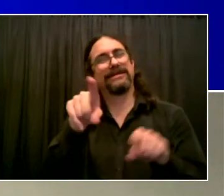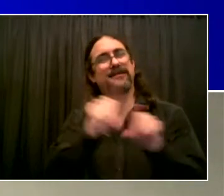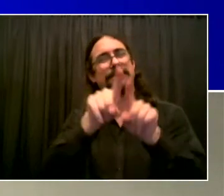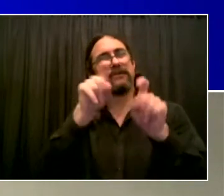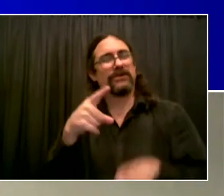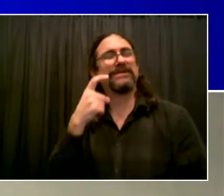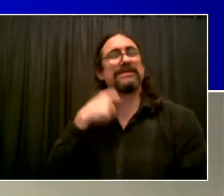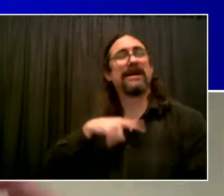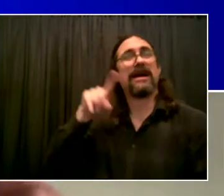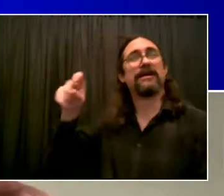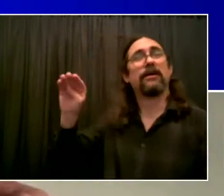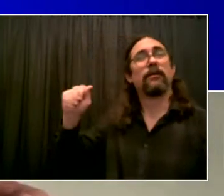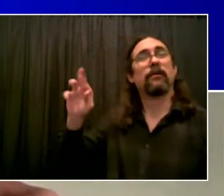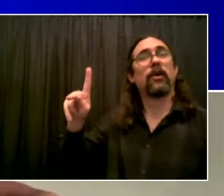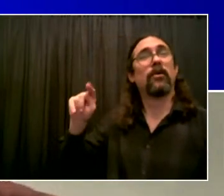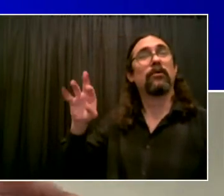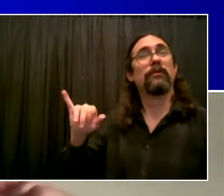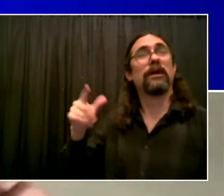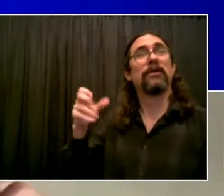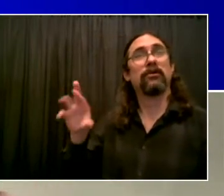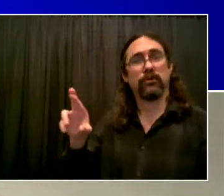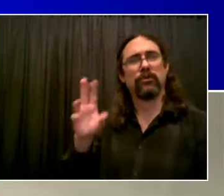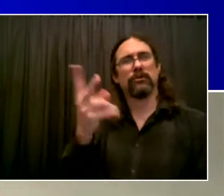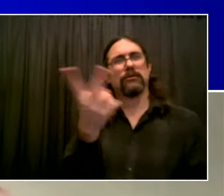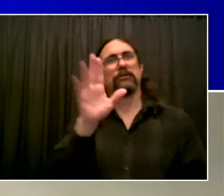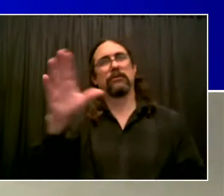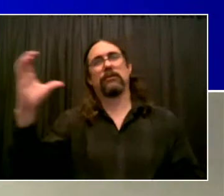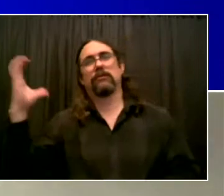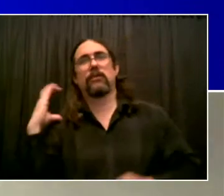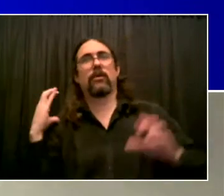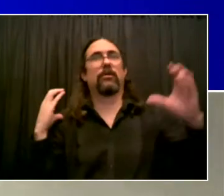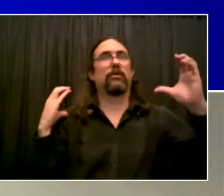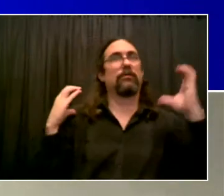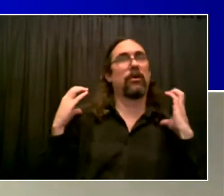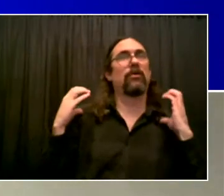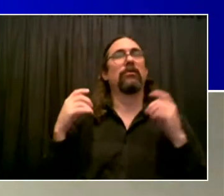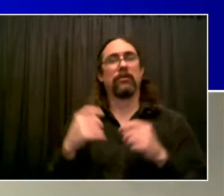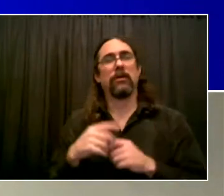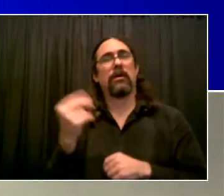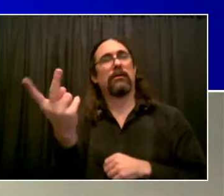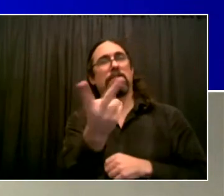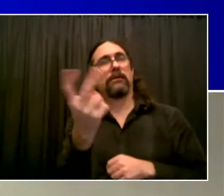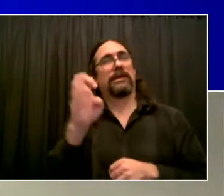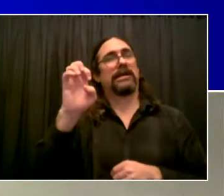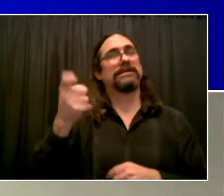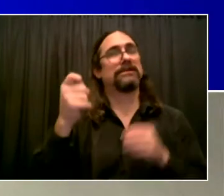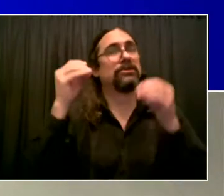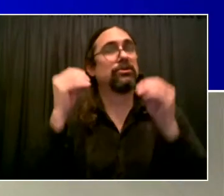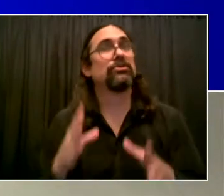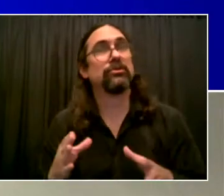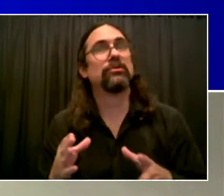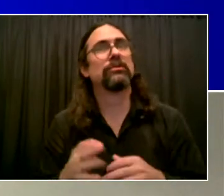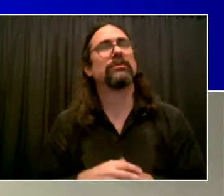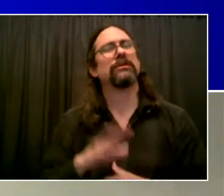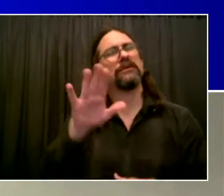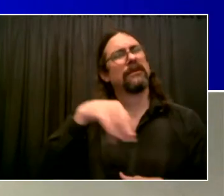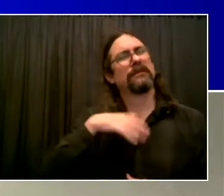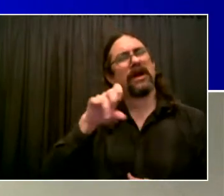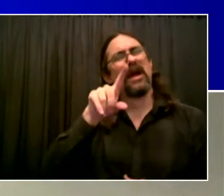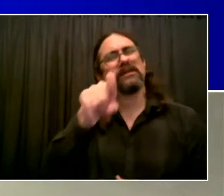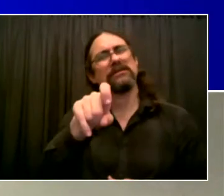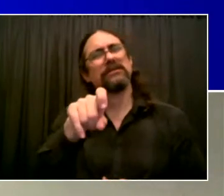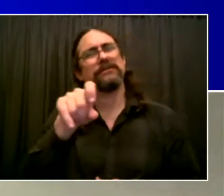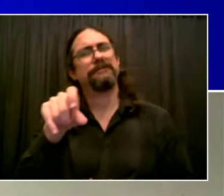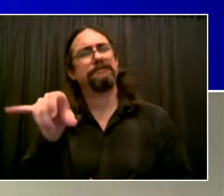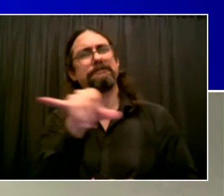both experts, to say the least, as former teachers. In terms of reaching all our kids and making sure